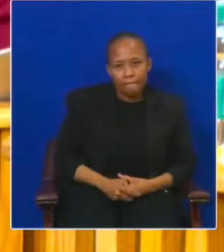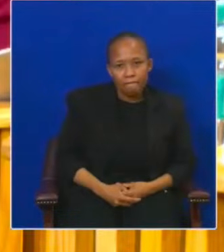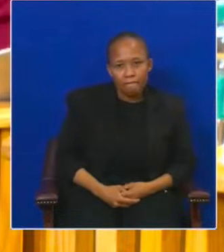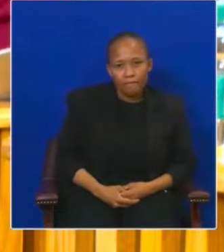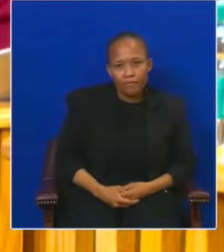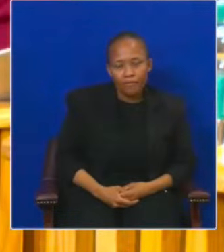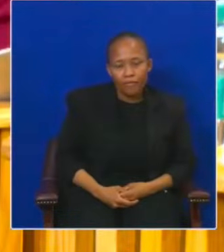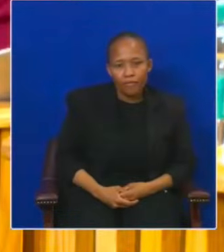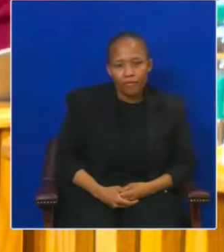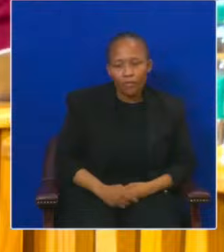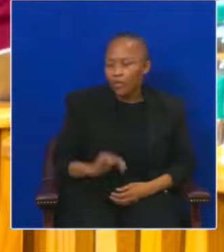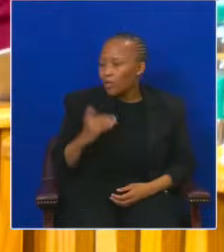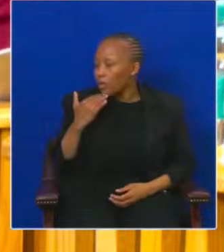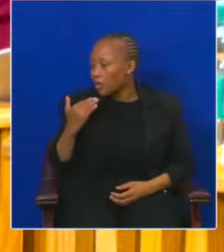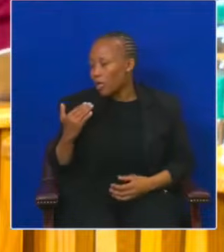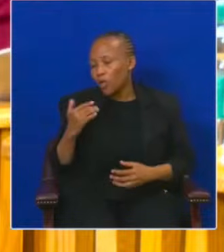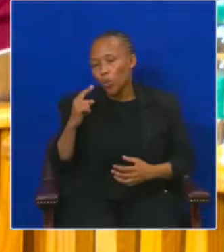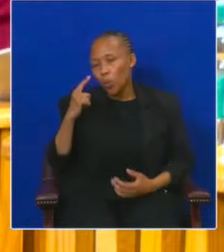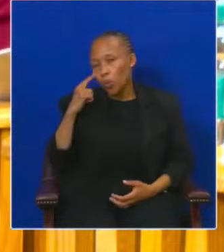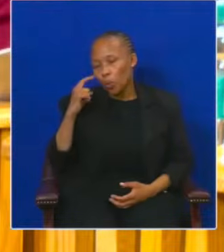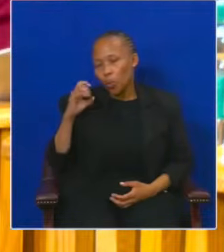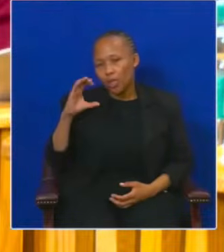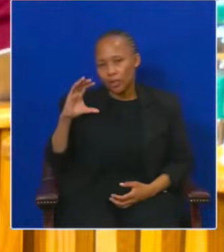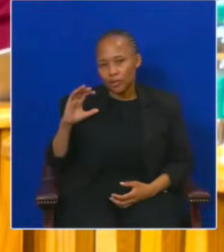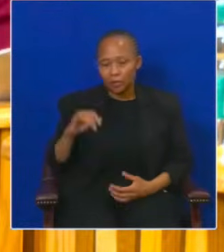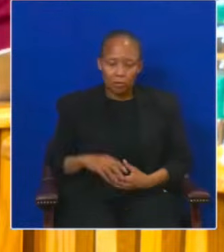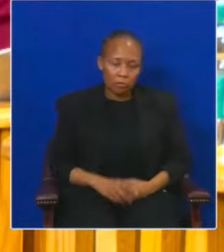Thank you, Witness C.